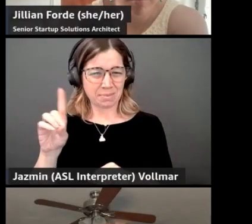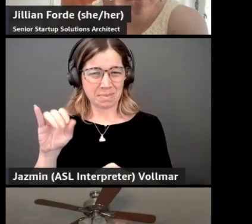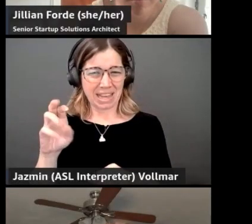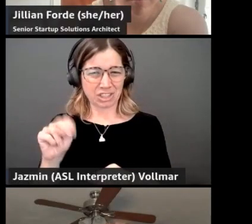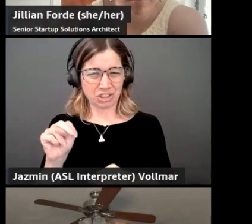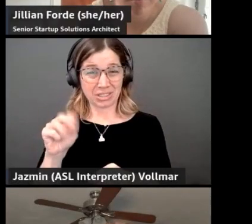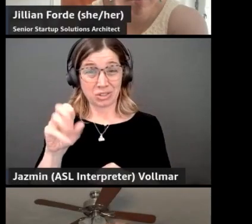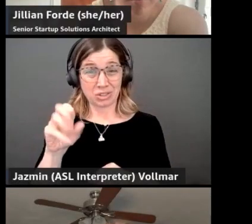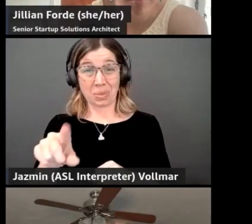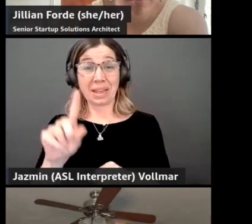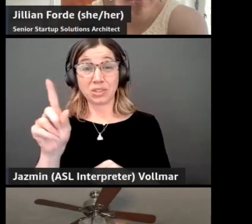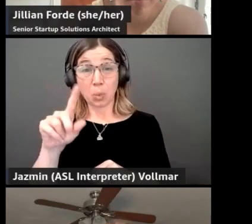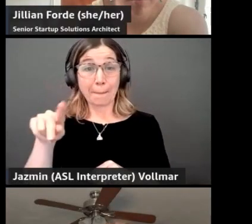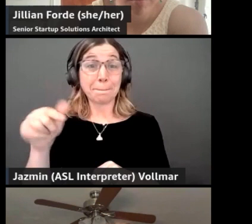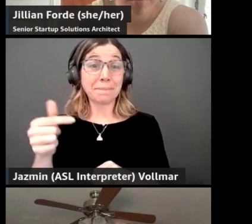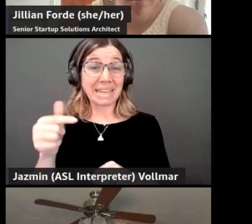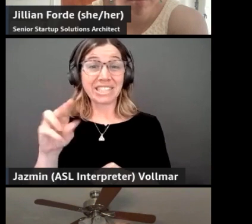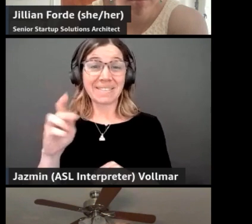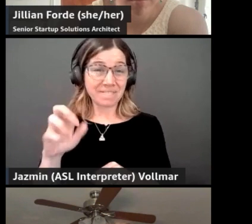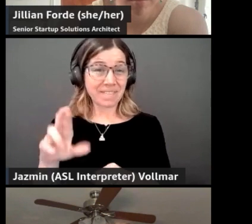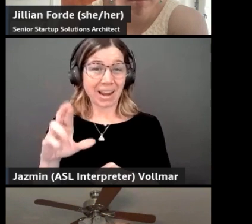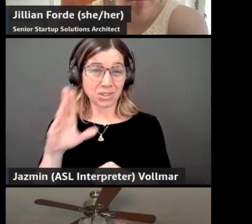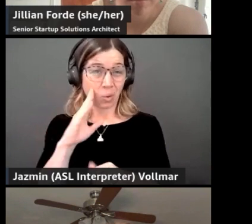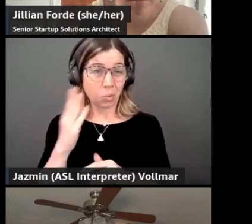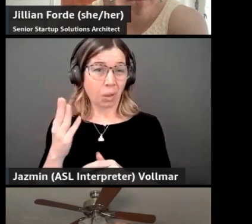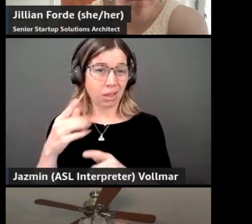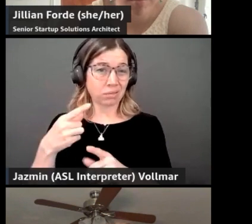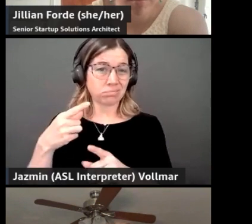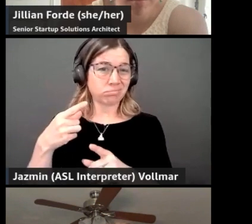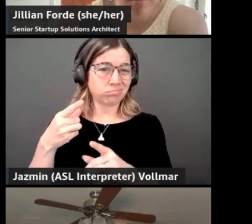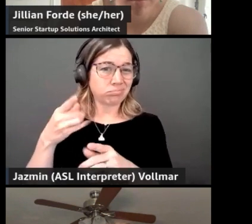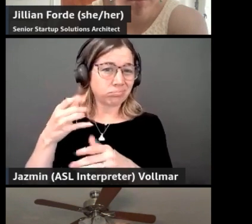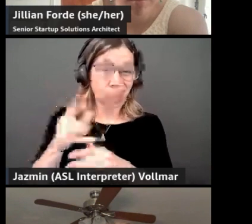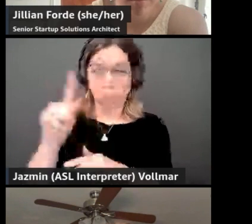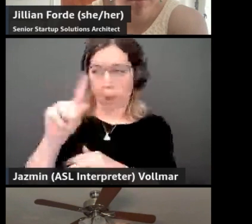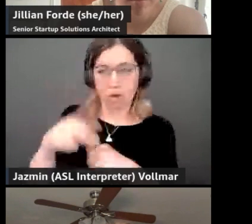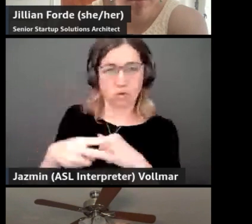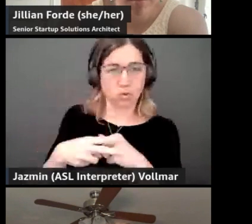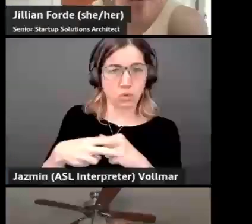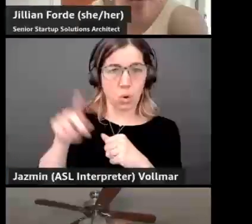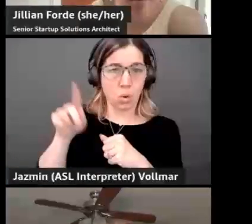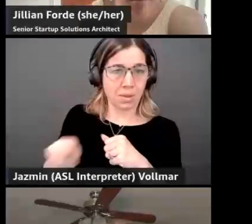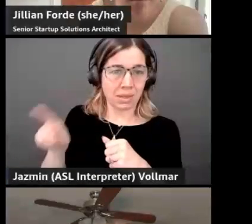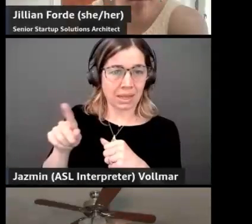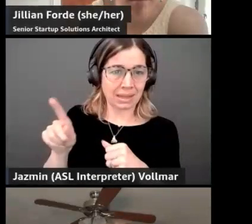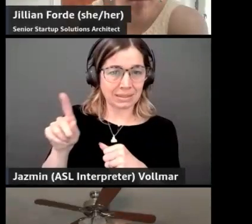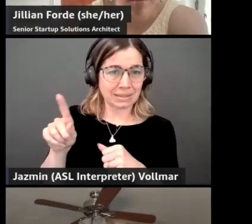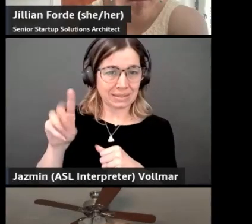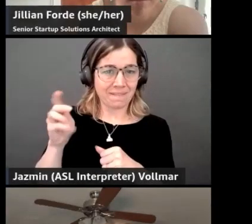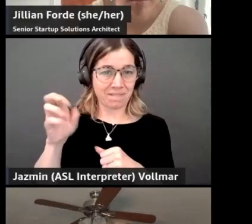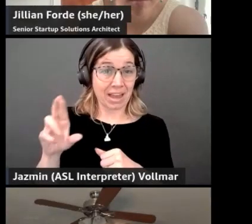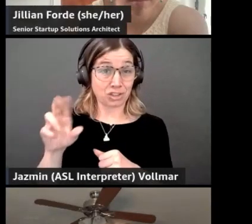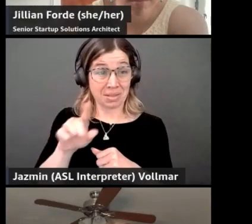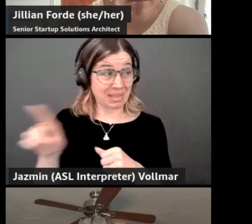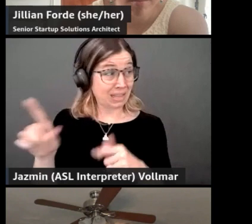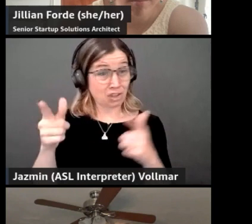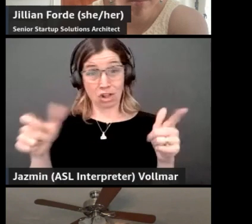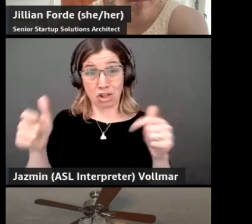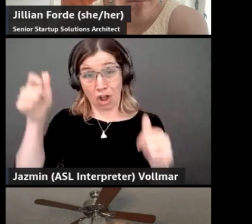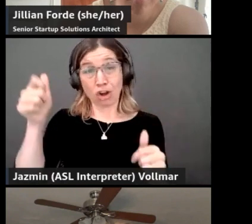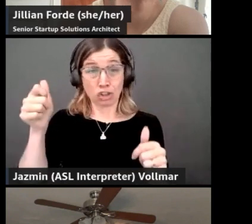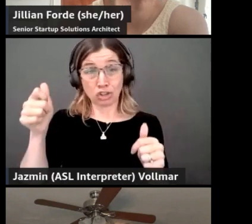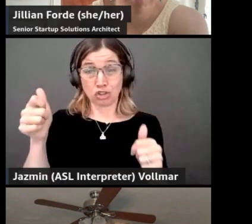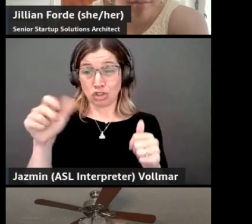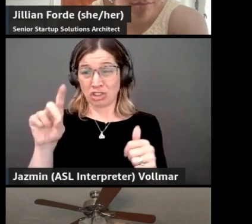where pgvector is going to come in, because we need a place to be able to store these vectors. And these are much larger arrays of